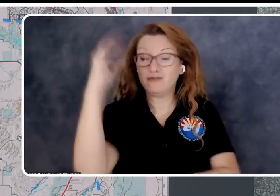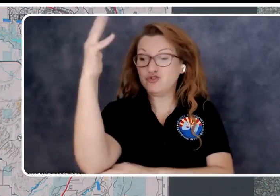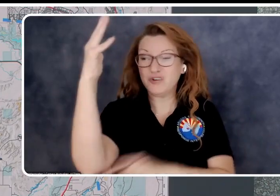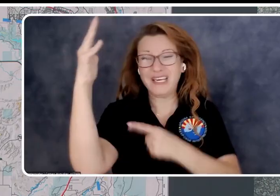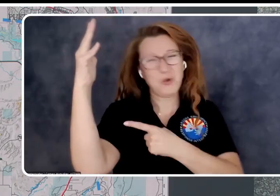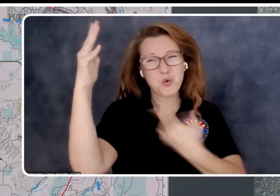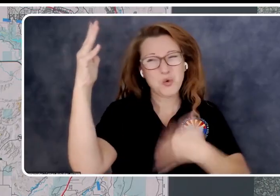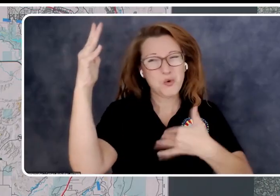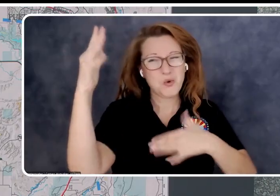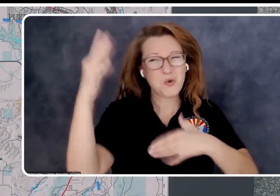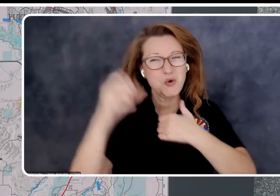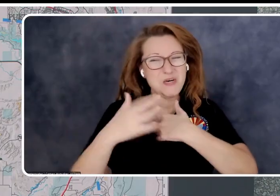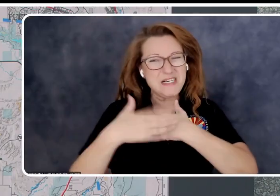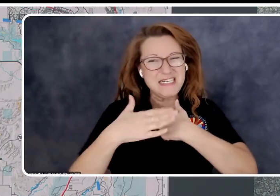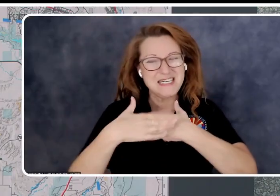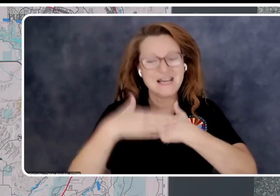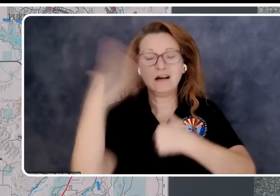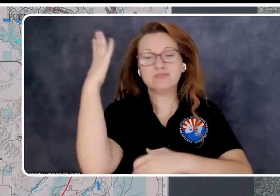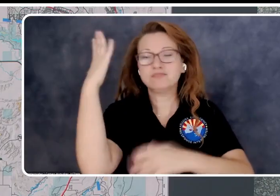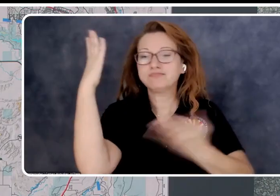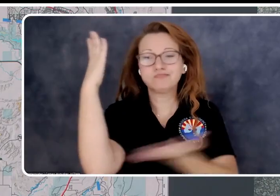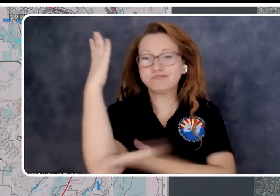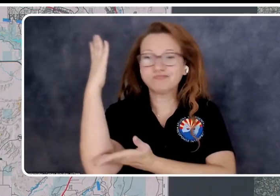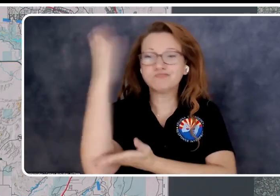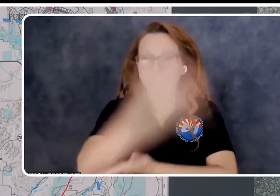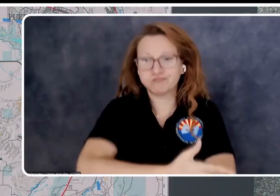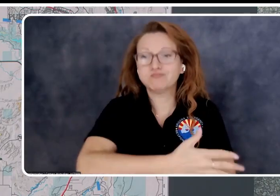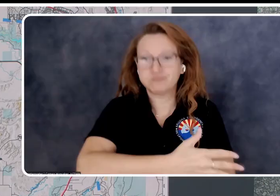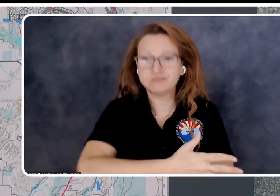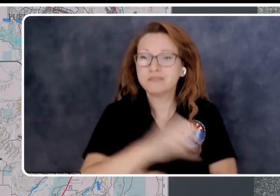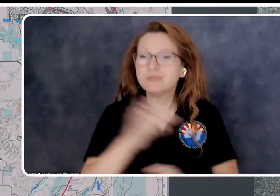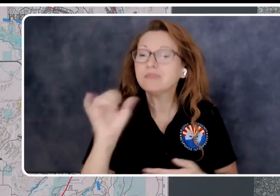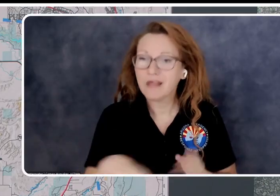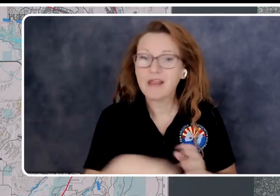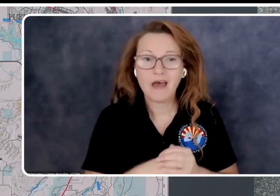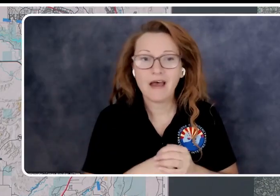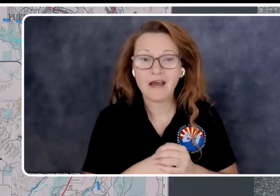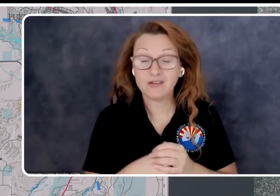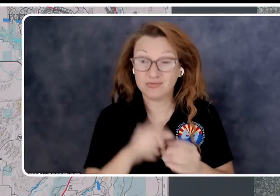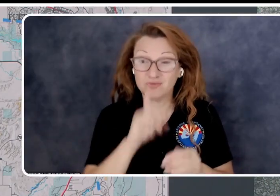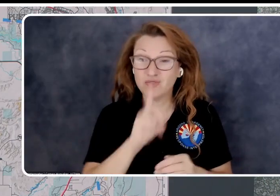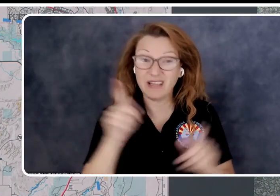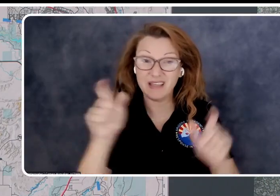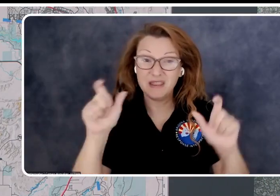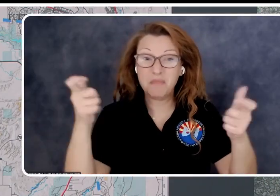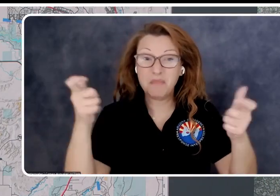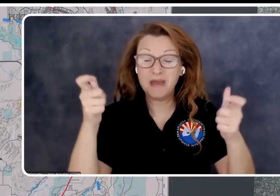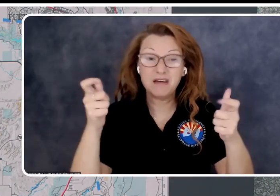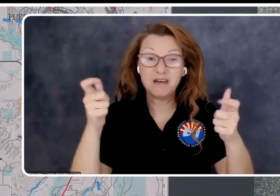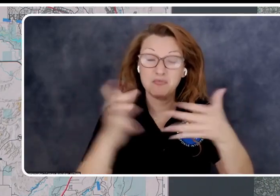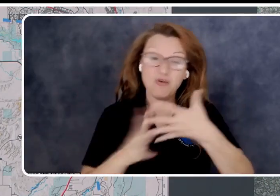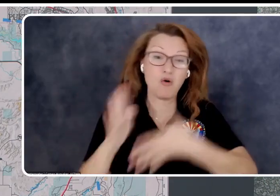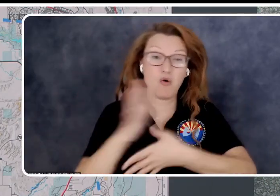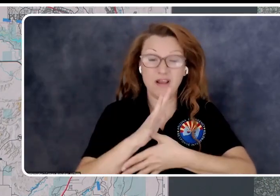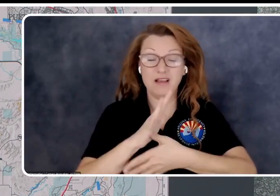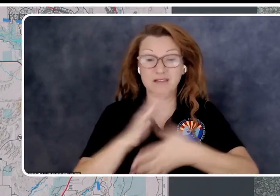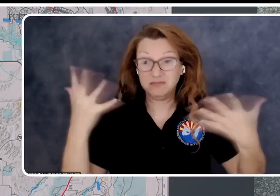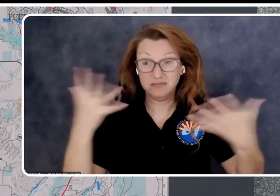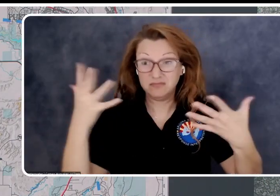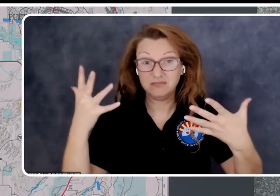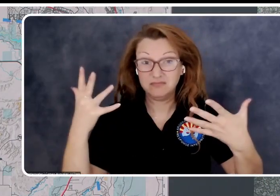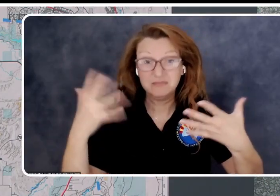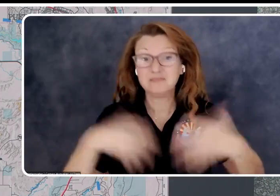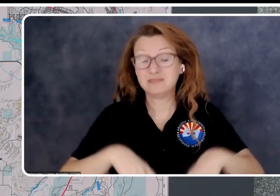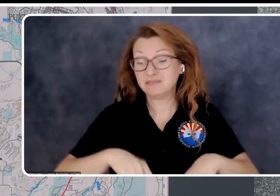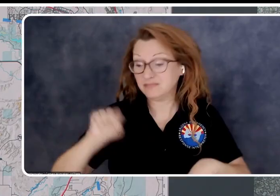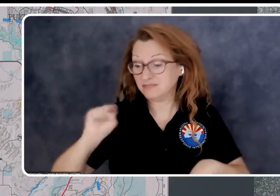really kind of the same story all the way along this east side. Really our big priorities right now are dealing with this fire, the chicken foot,